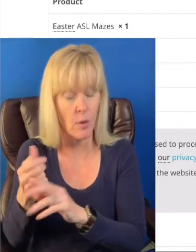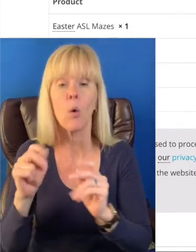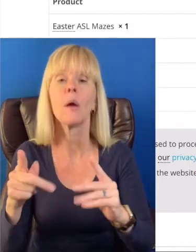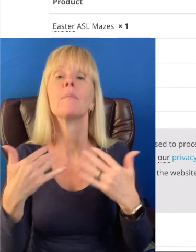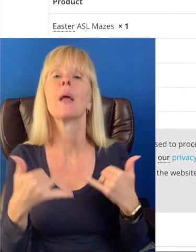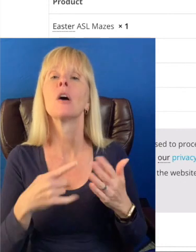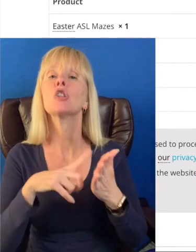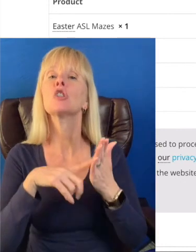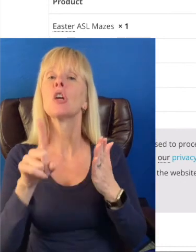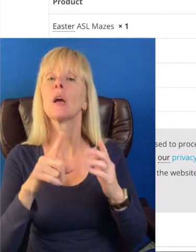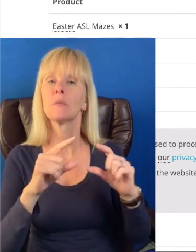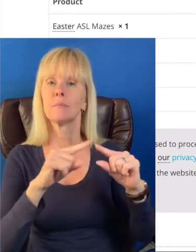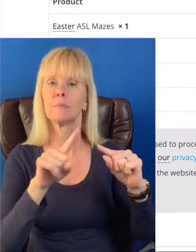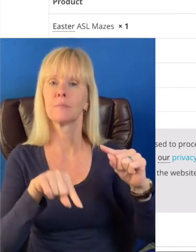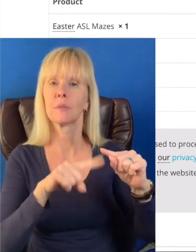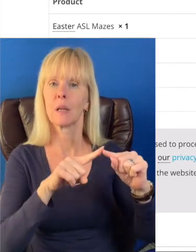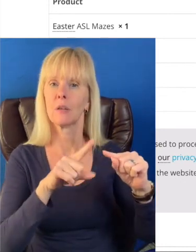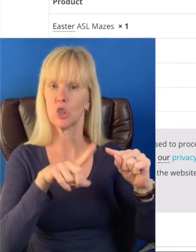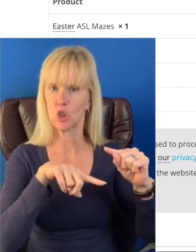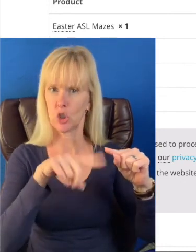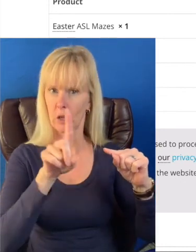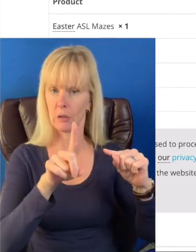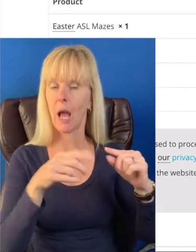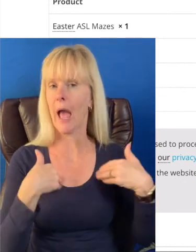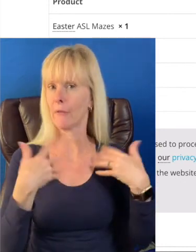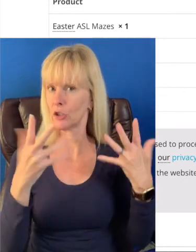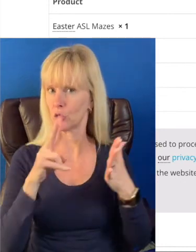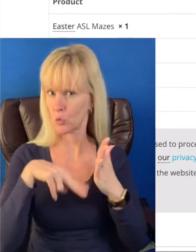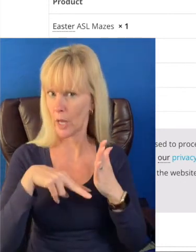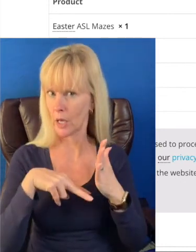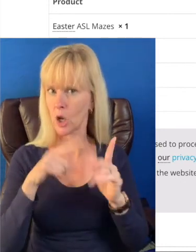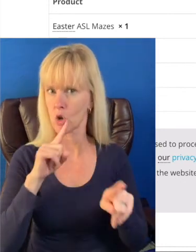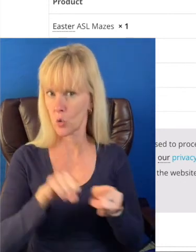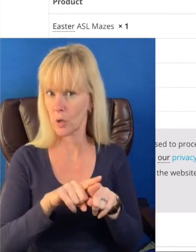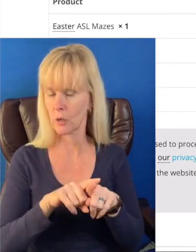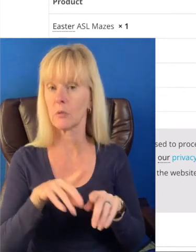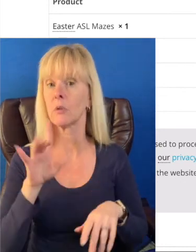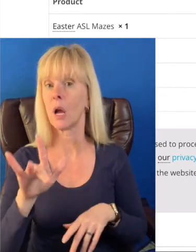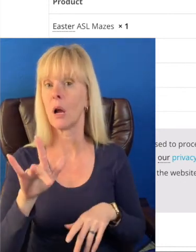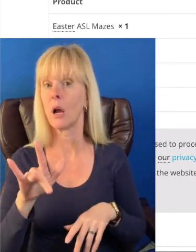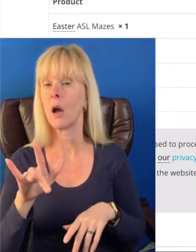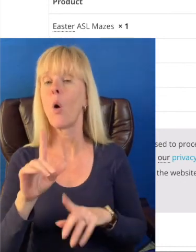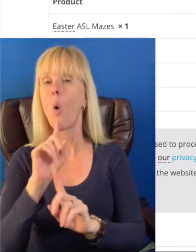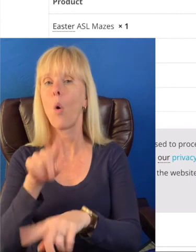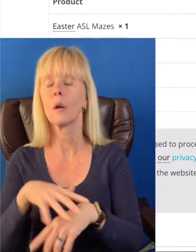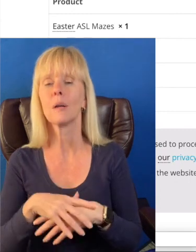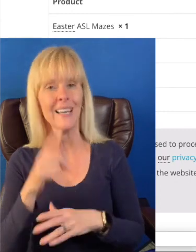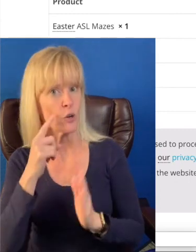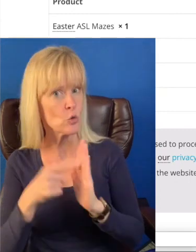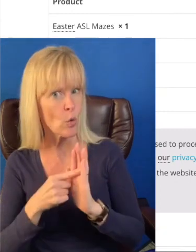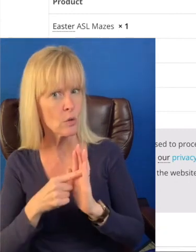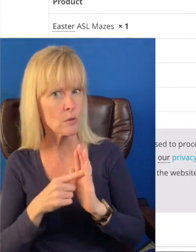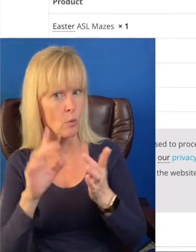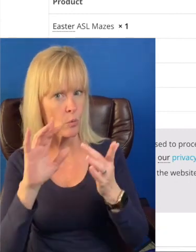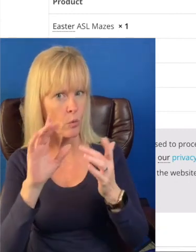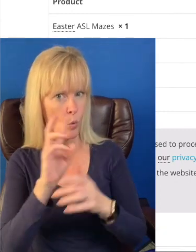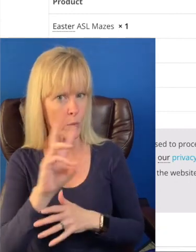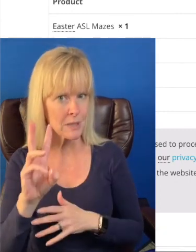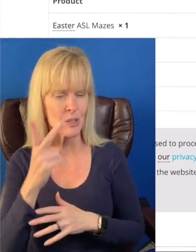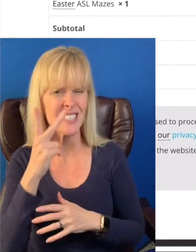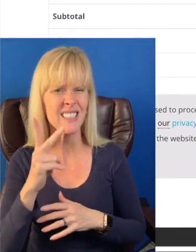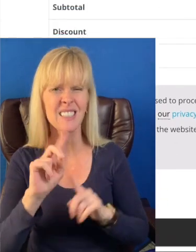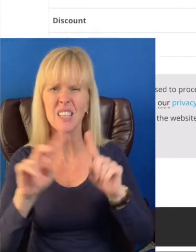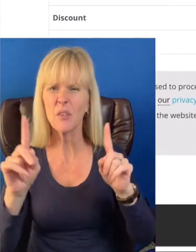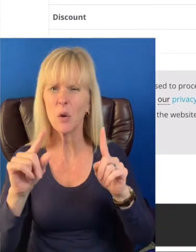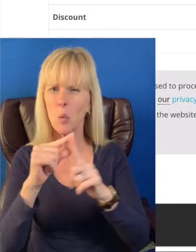I have read and agreed to, and then you're going to hit place order. Now notice here on the website you see different words highlighted, and